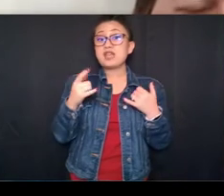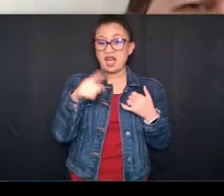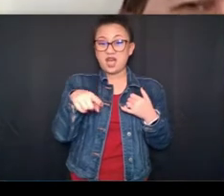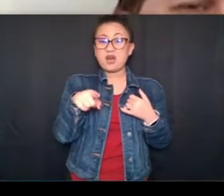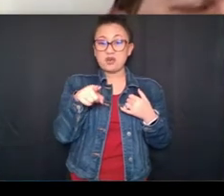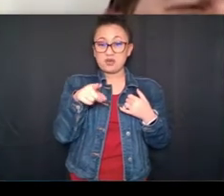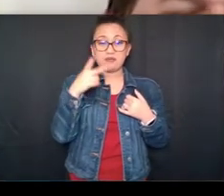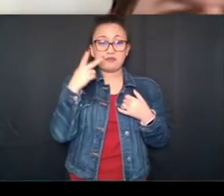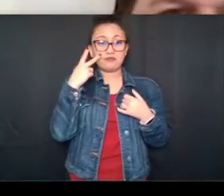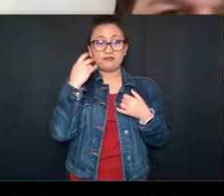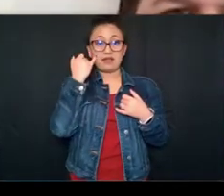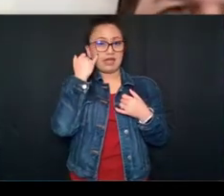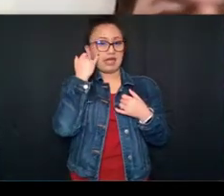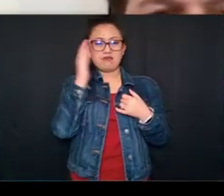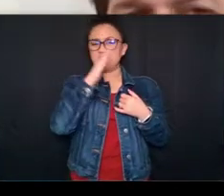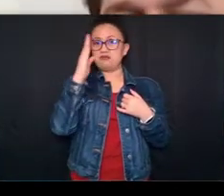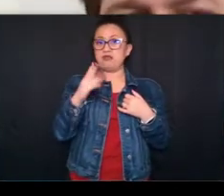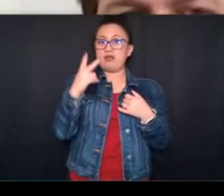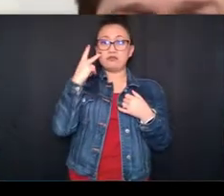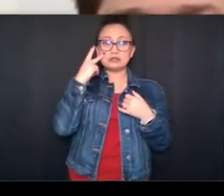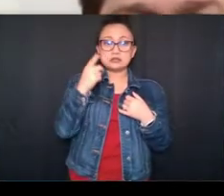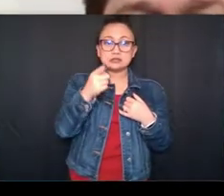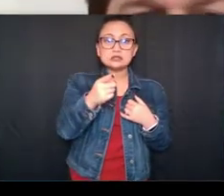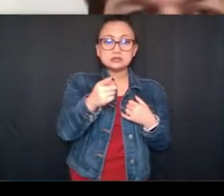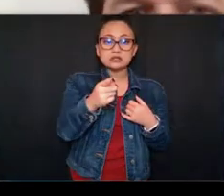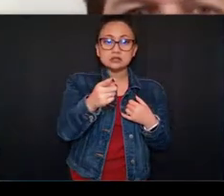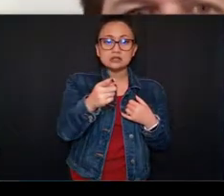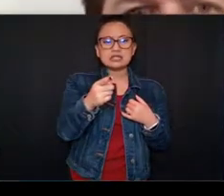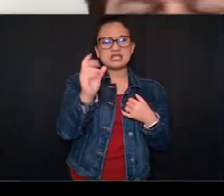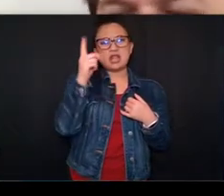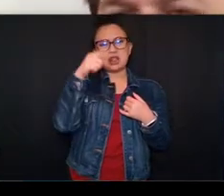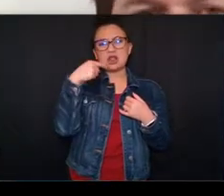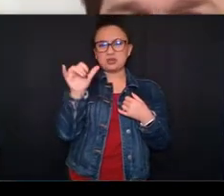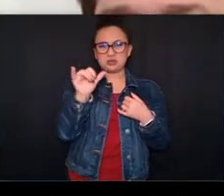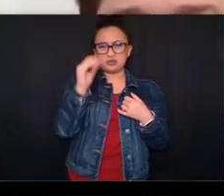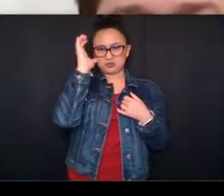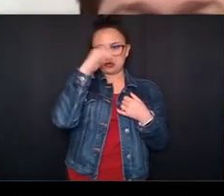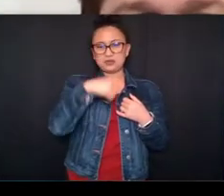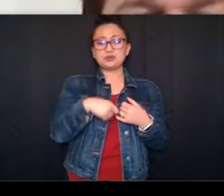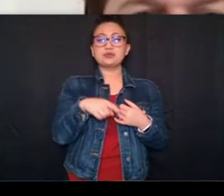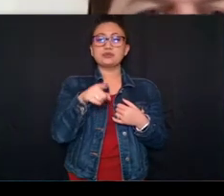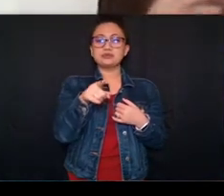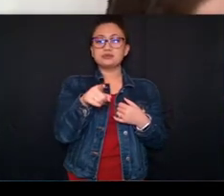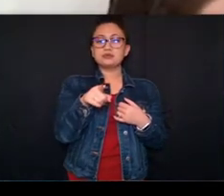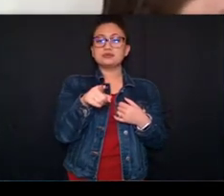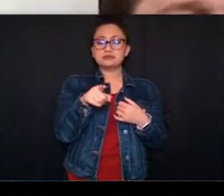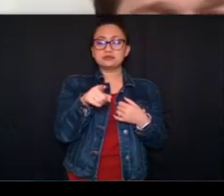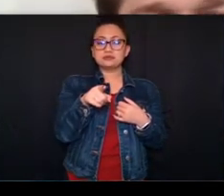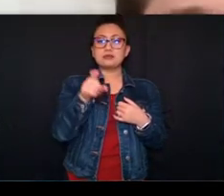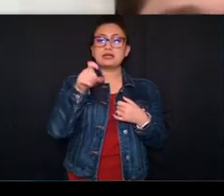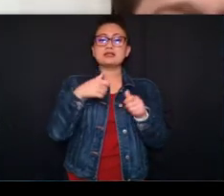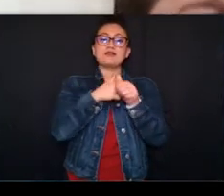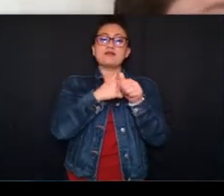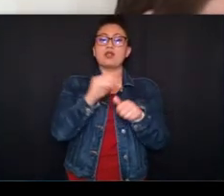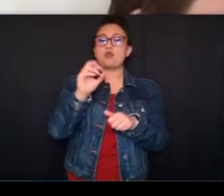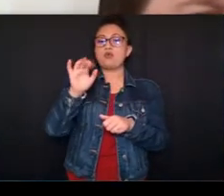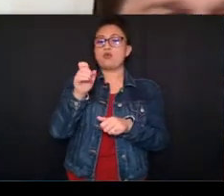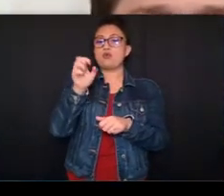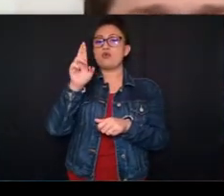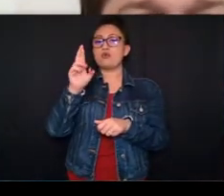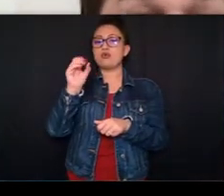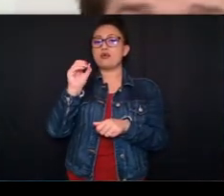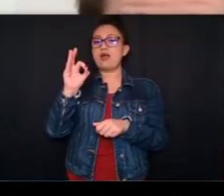weird. But the way you read parentheses in math is just in terms of the order of operations. All parentheses mean, the